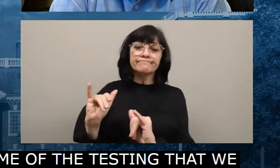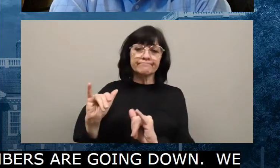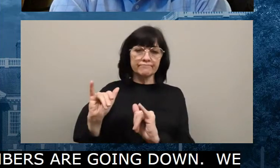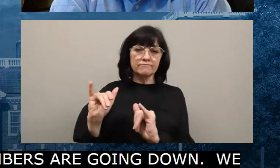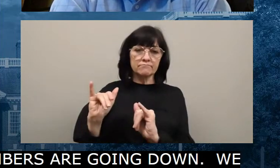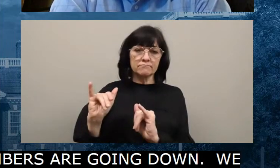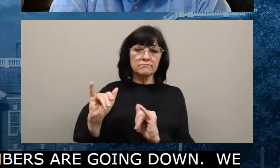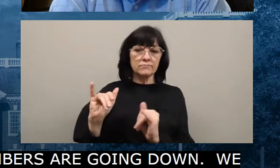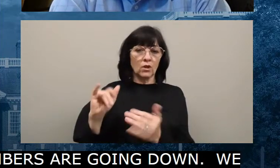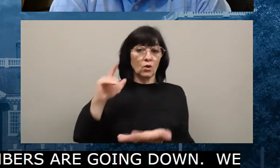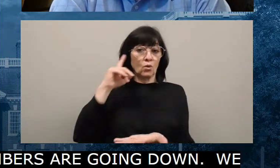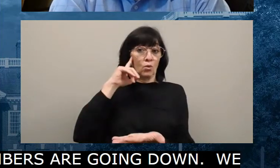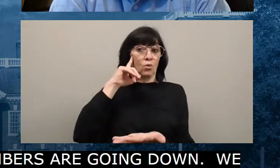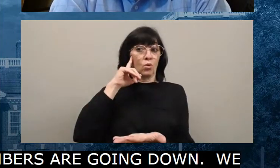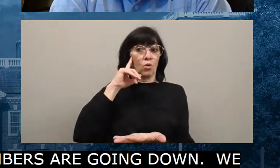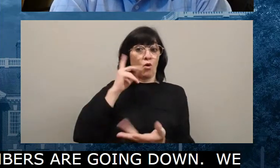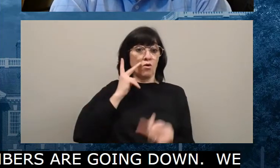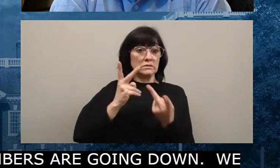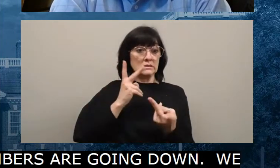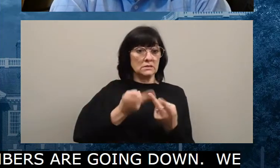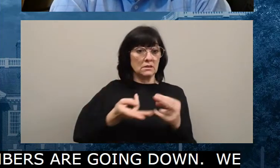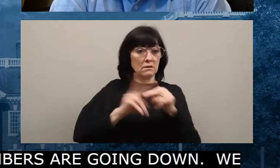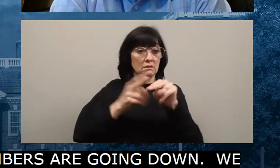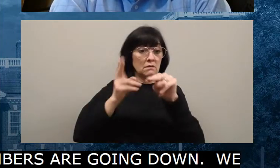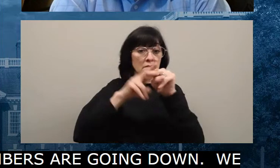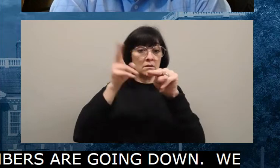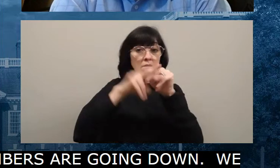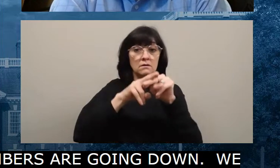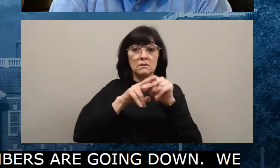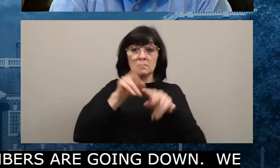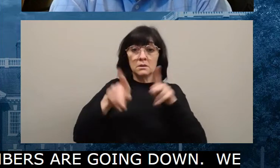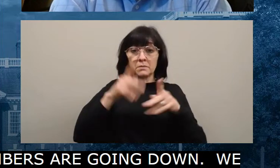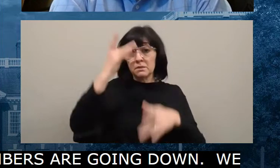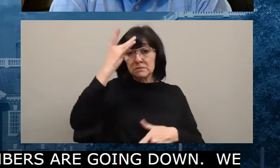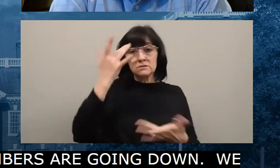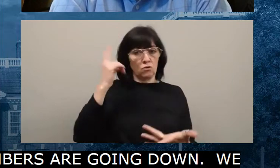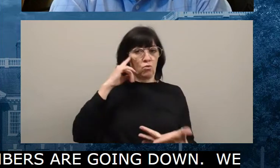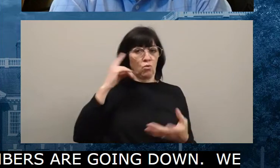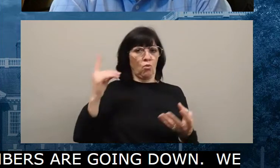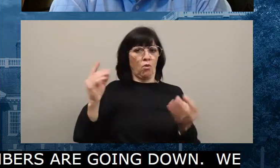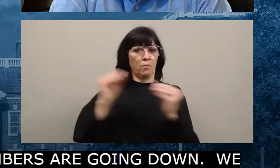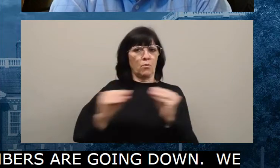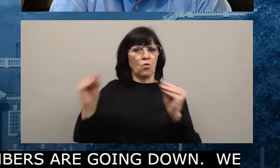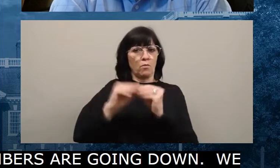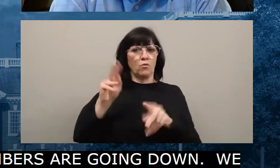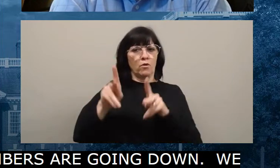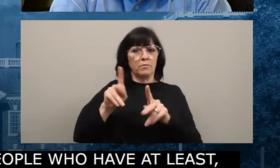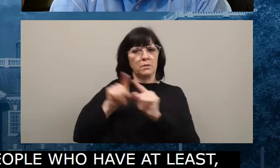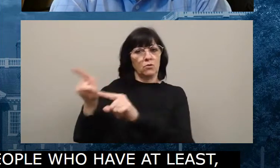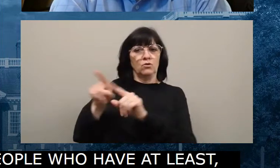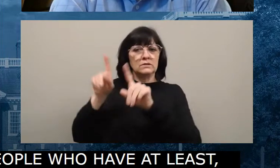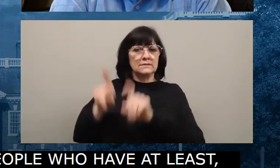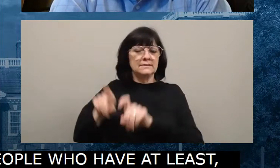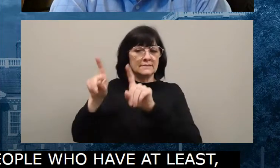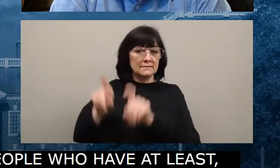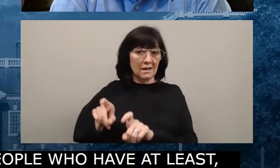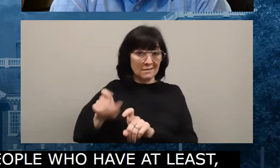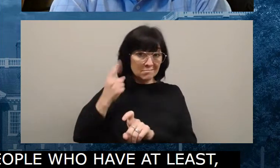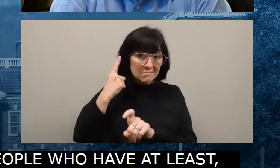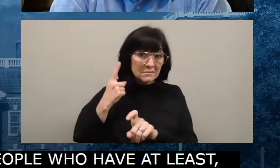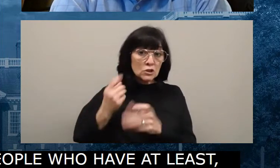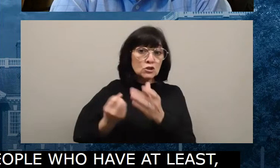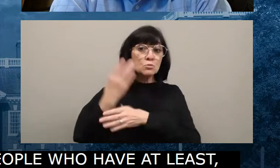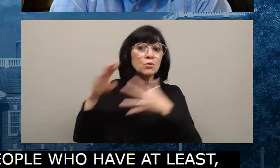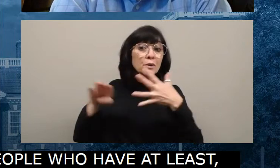in testing. However, with spring break and people traveling, in the increase of the positive rate,